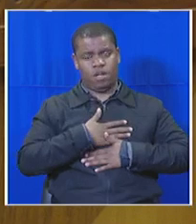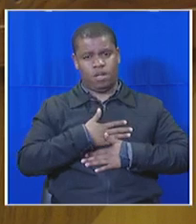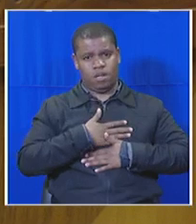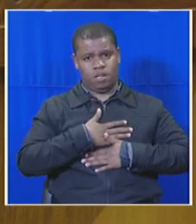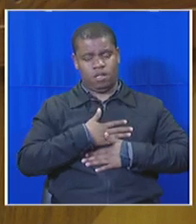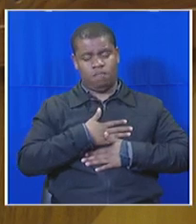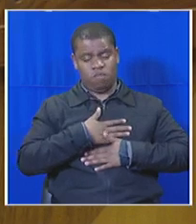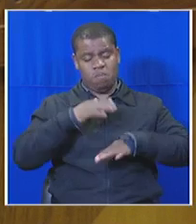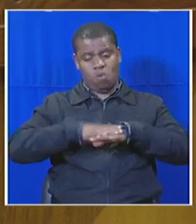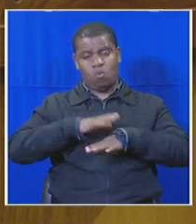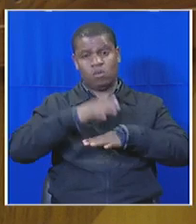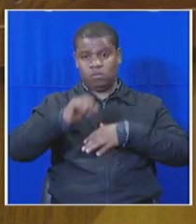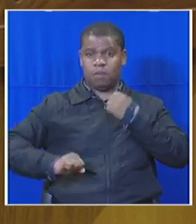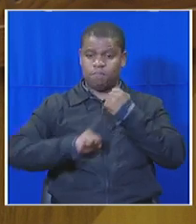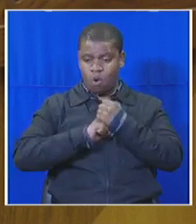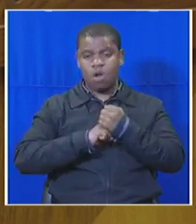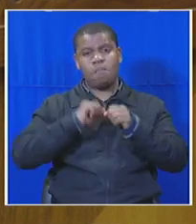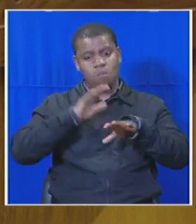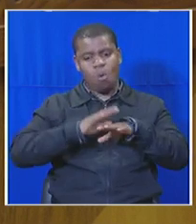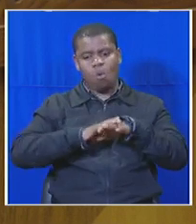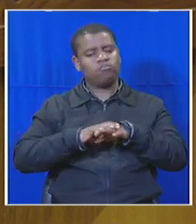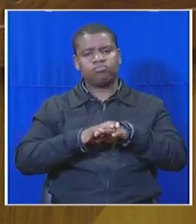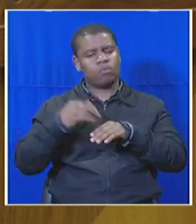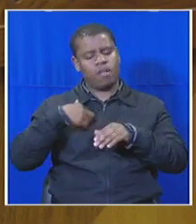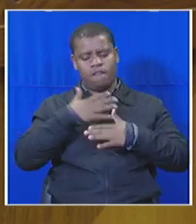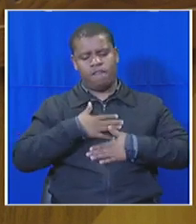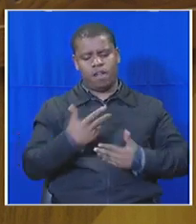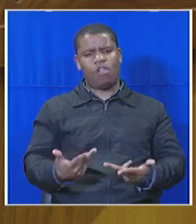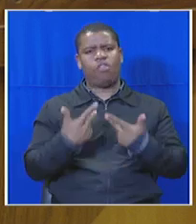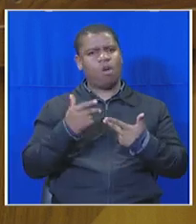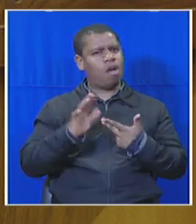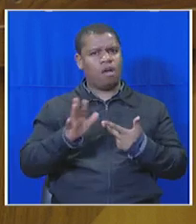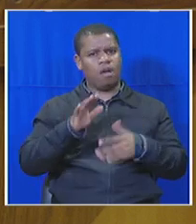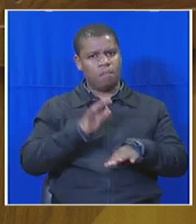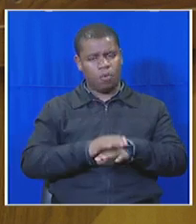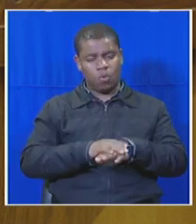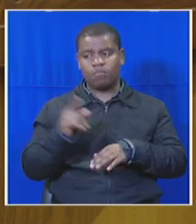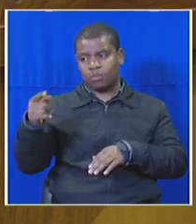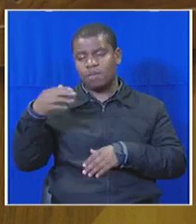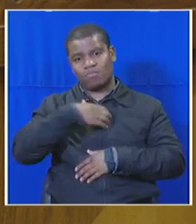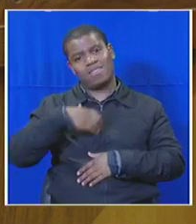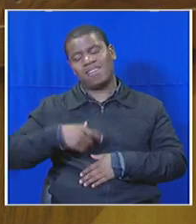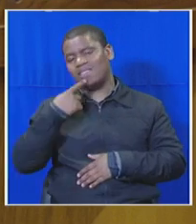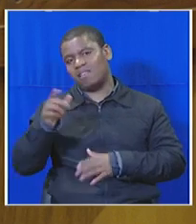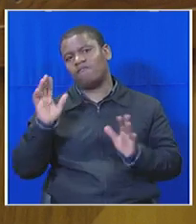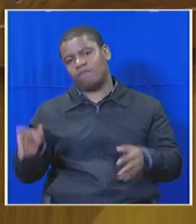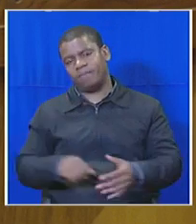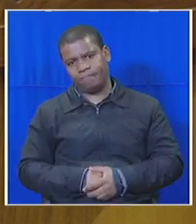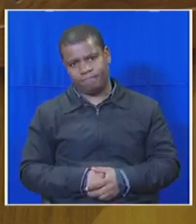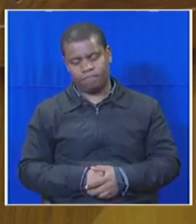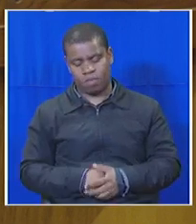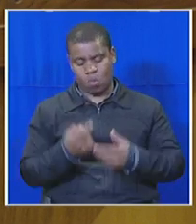supported, condoned, or overlooked, the President emphasized. In our